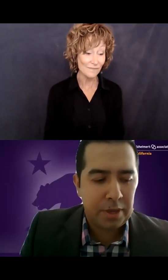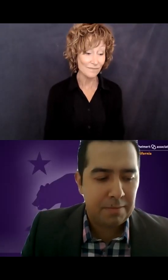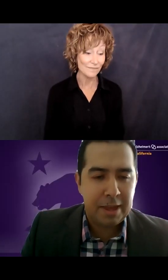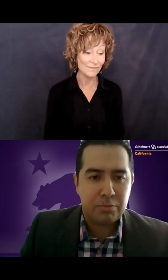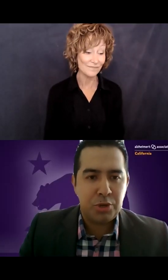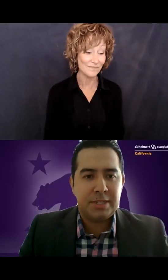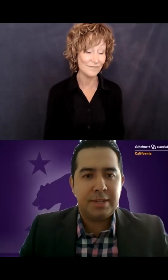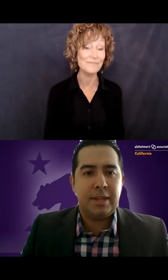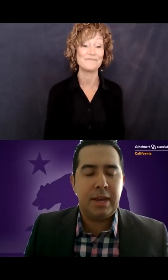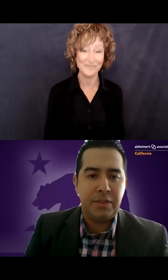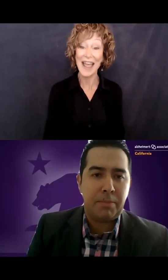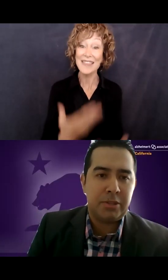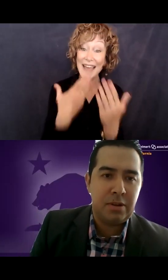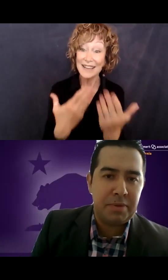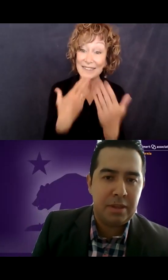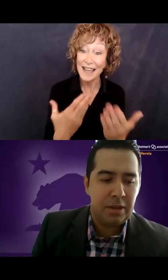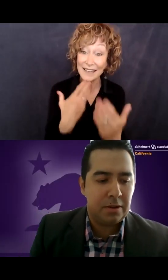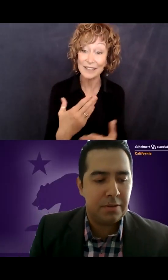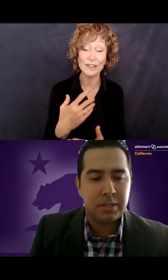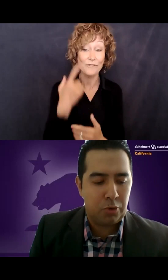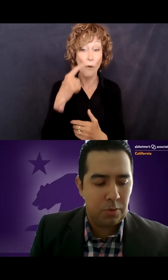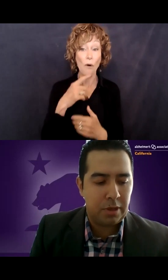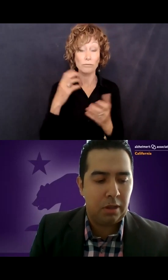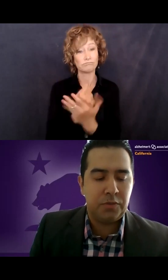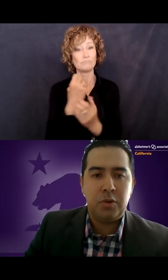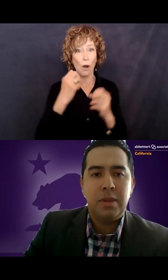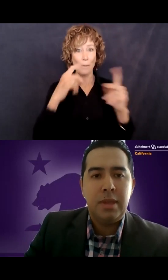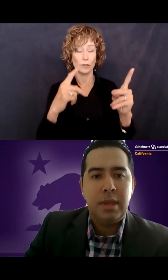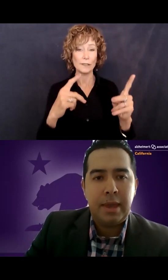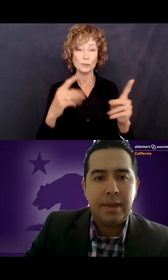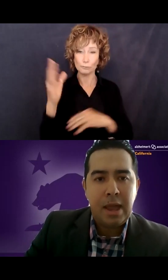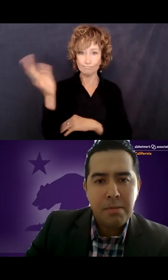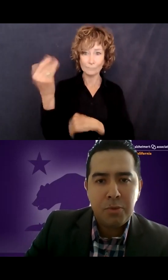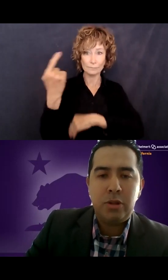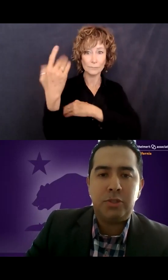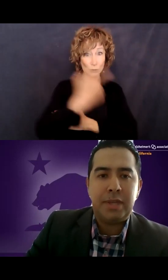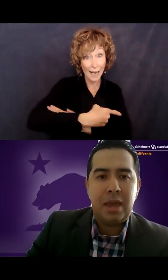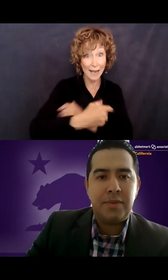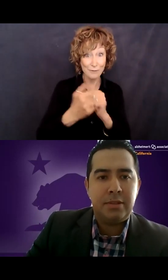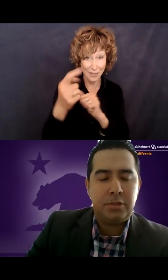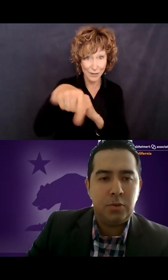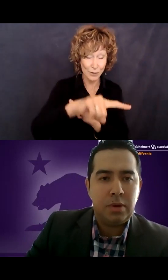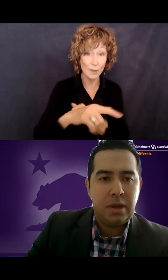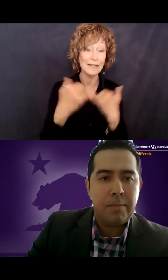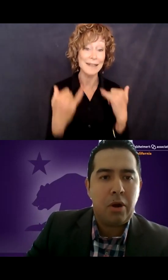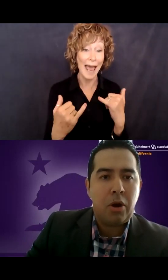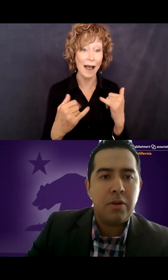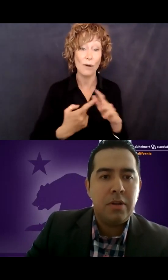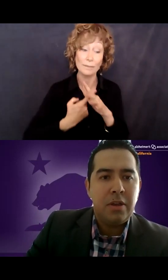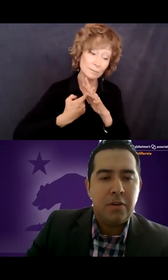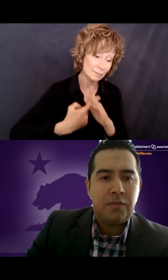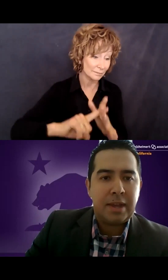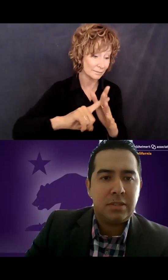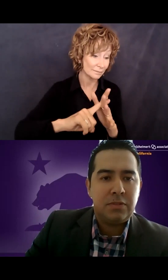Thank you, Kim. I appreciate the opportunity to be here this morning with all of you. And I'm going to dive into